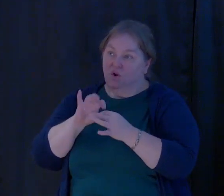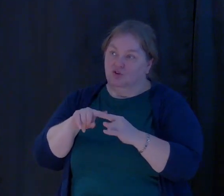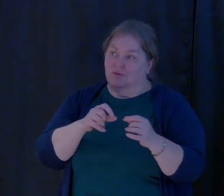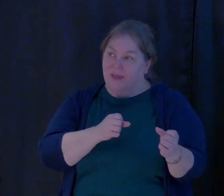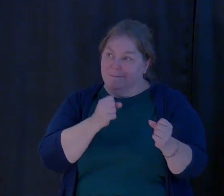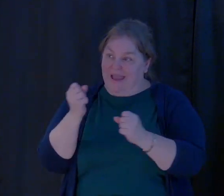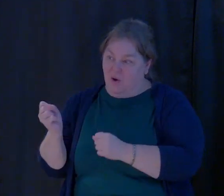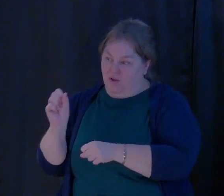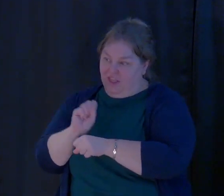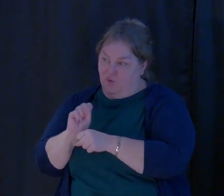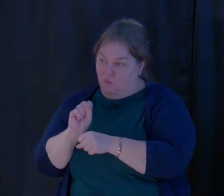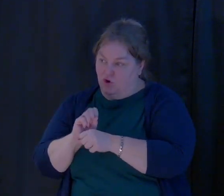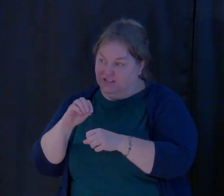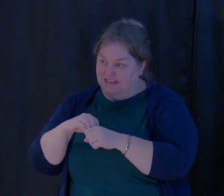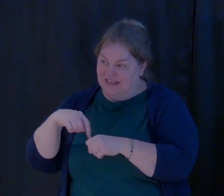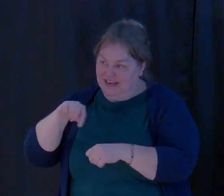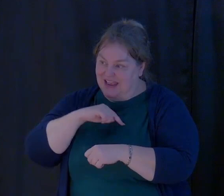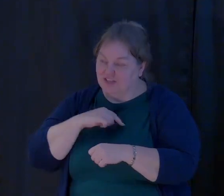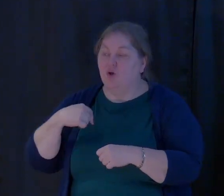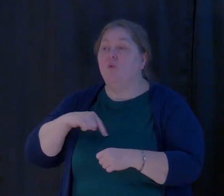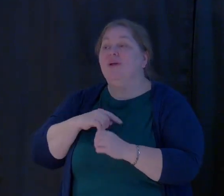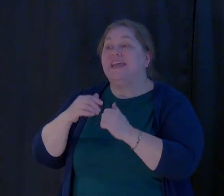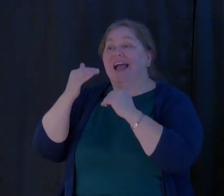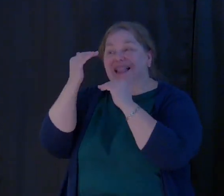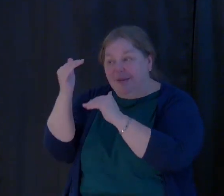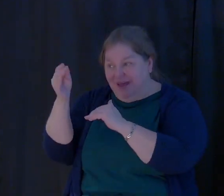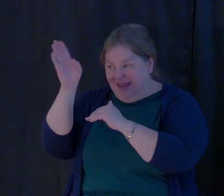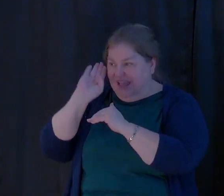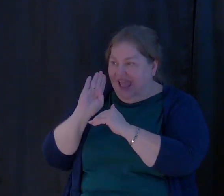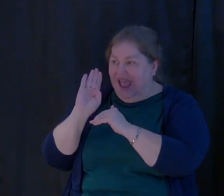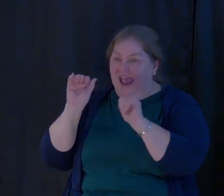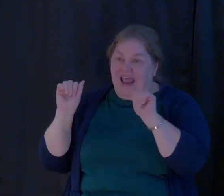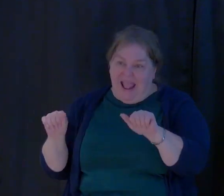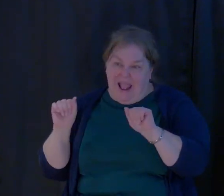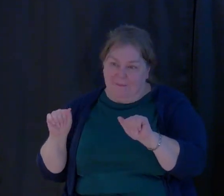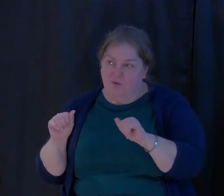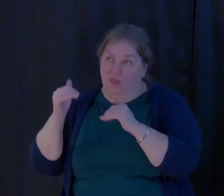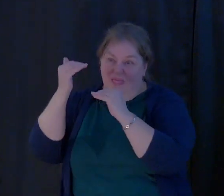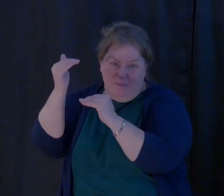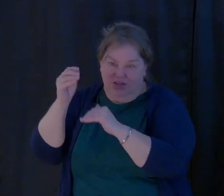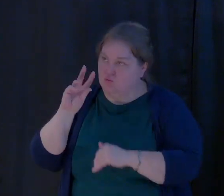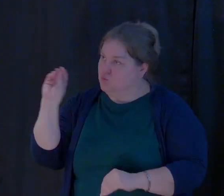works in us. We limit God's ability. God's ability is not limited.